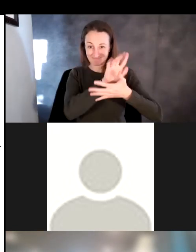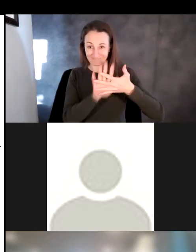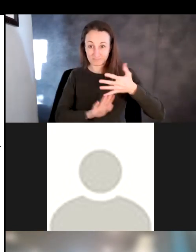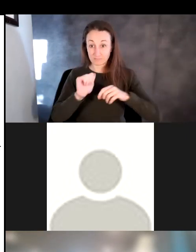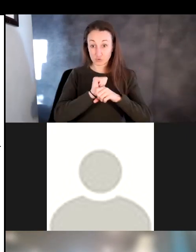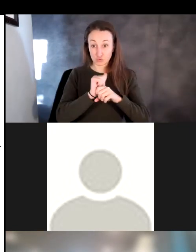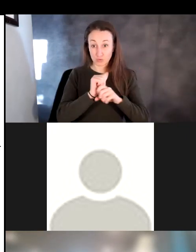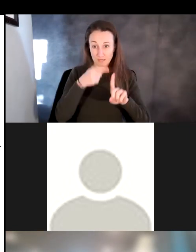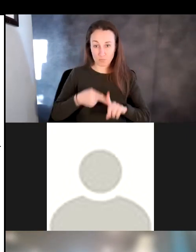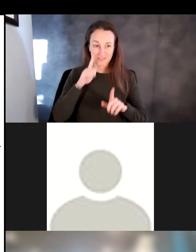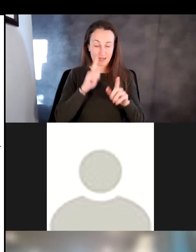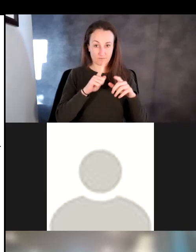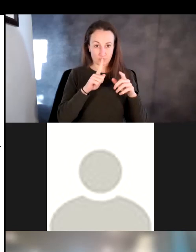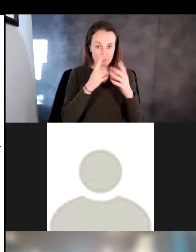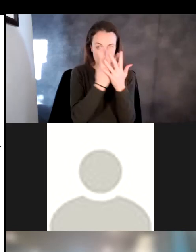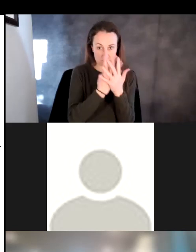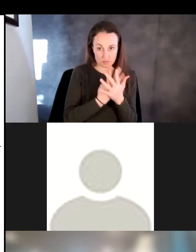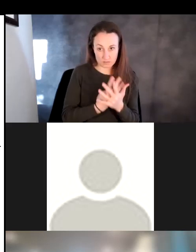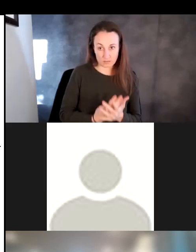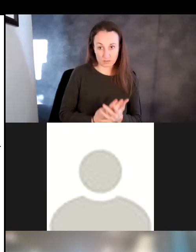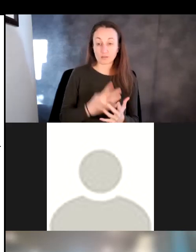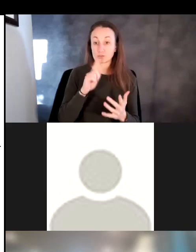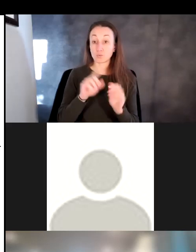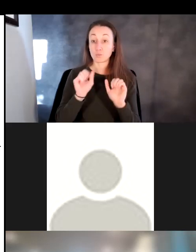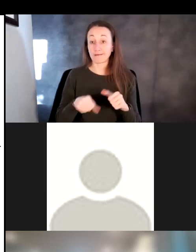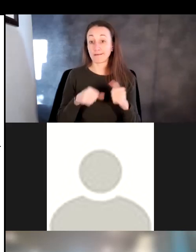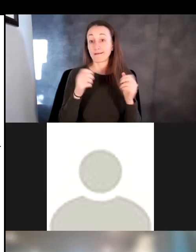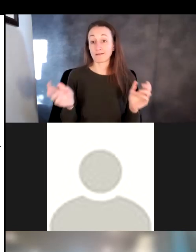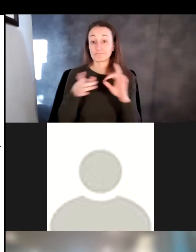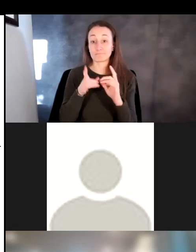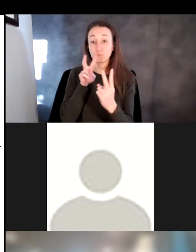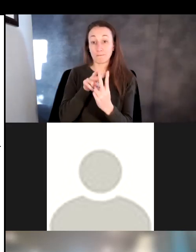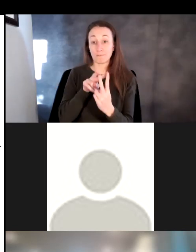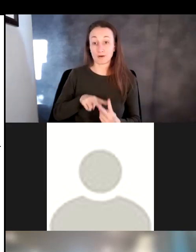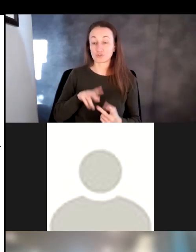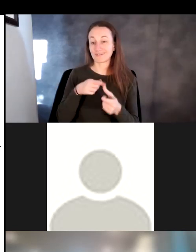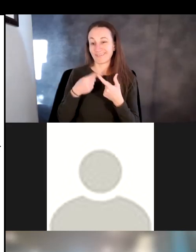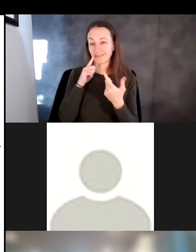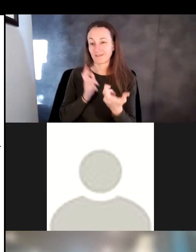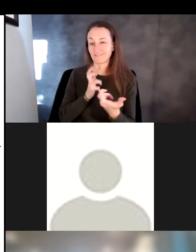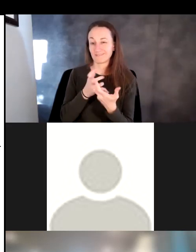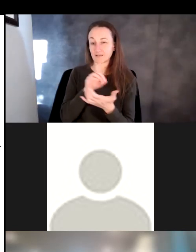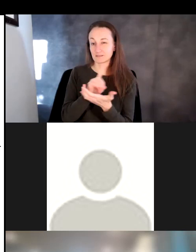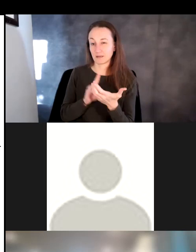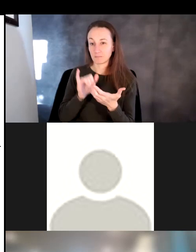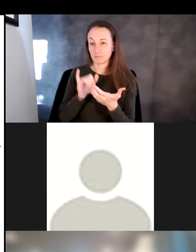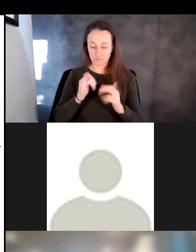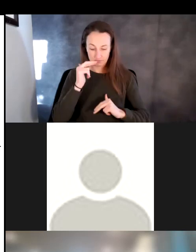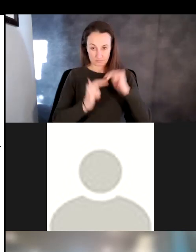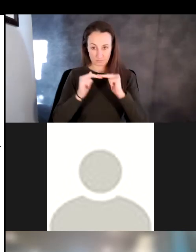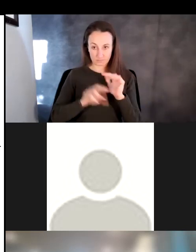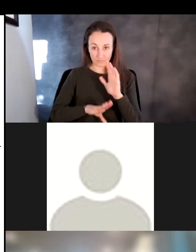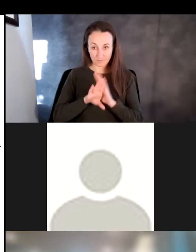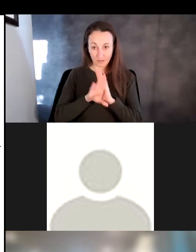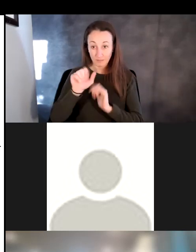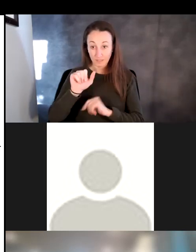so that we can generate those sequence fitness pairs. And also predicted designs must be constructed and evaluated in the lab, which can actually